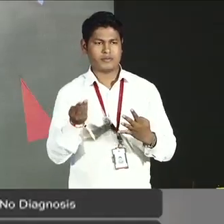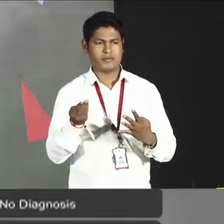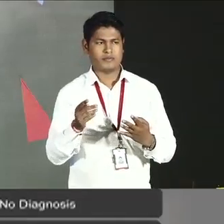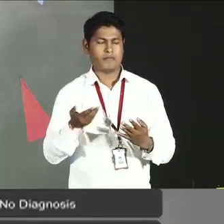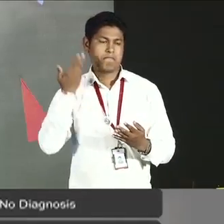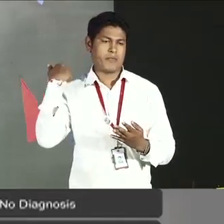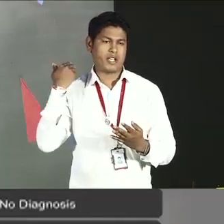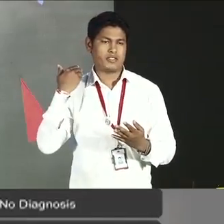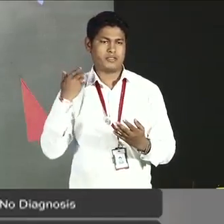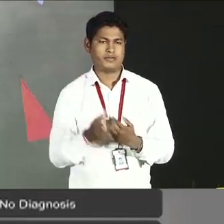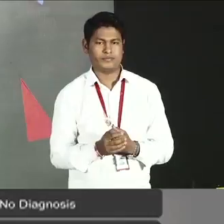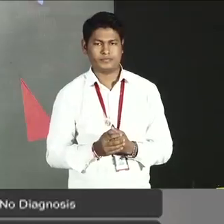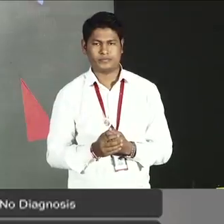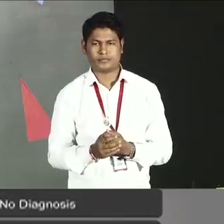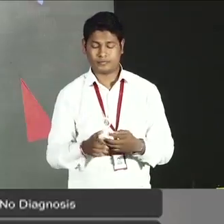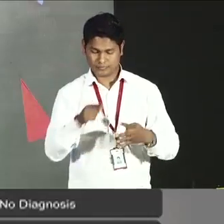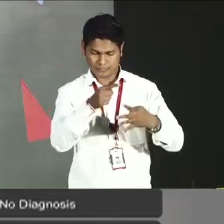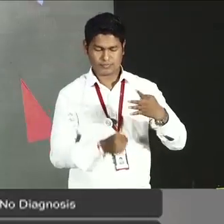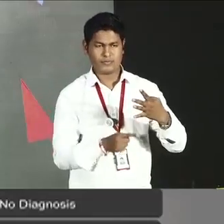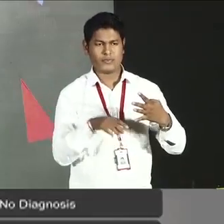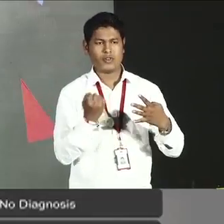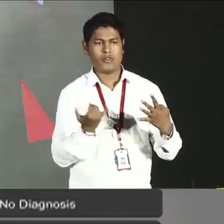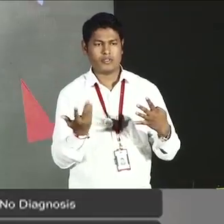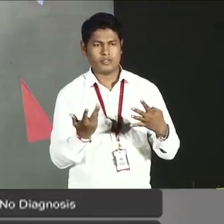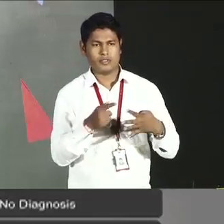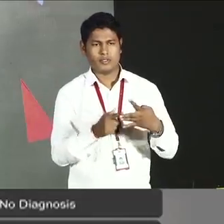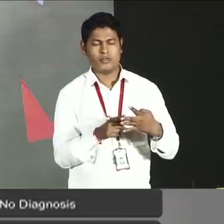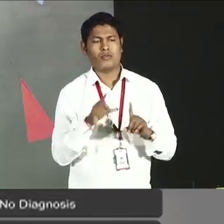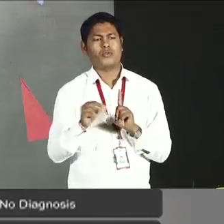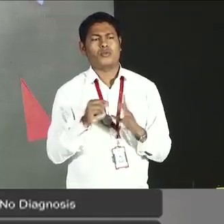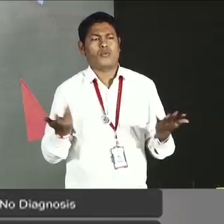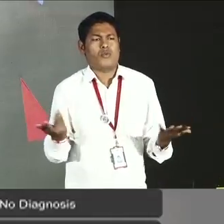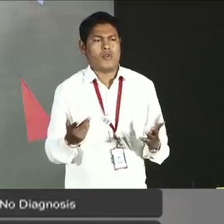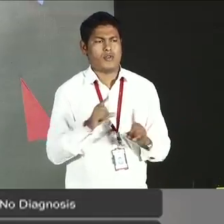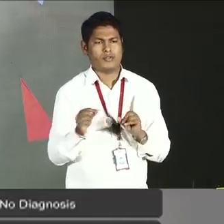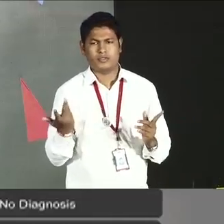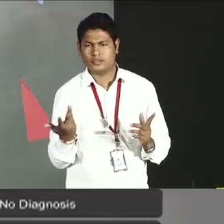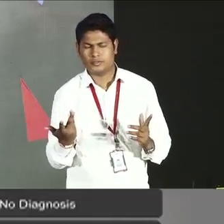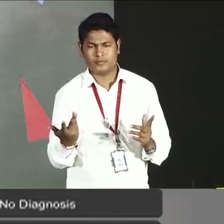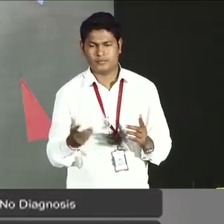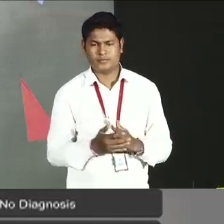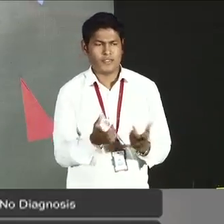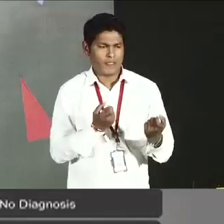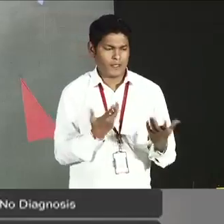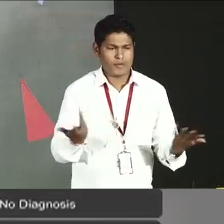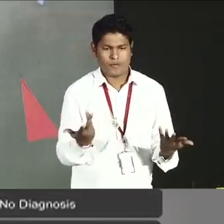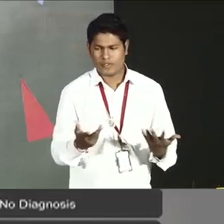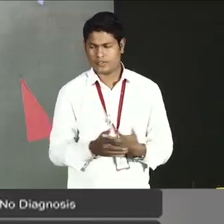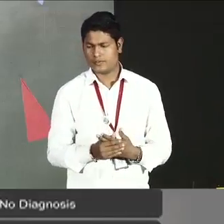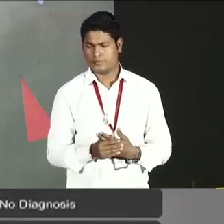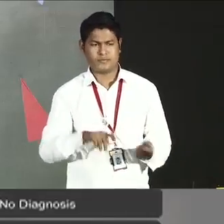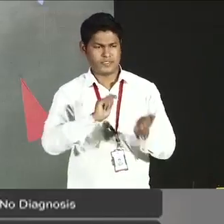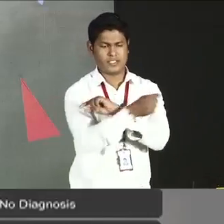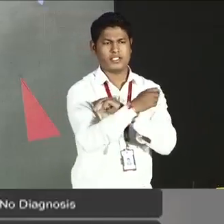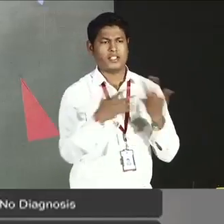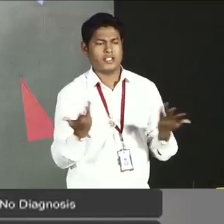impact. And we have now built a system throughout the world that the children don't get diagnosed and start getting treatment until the window